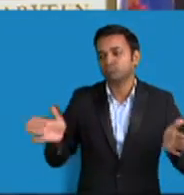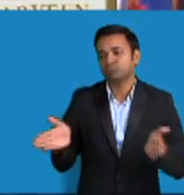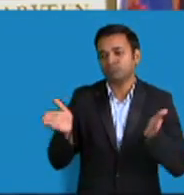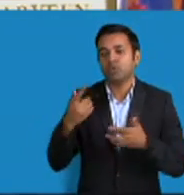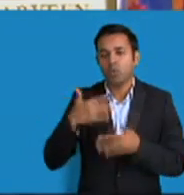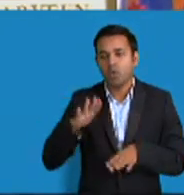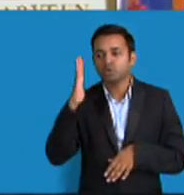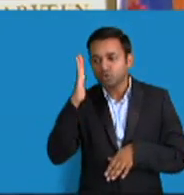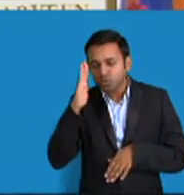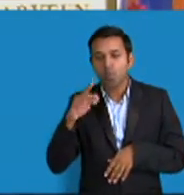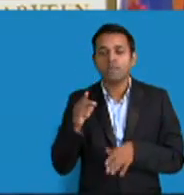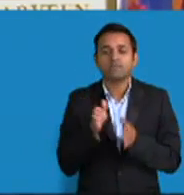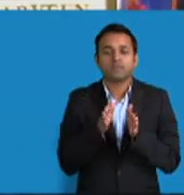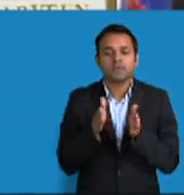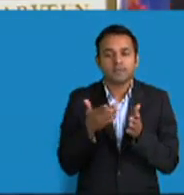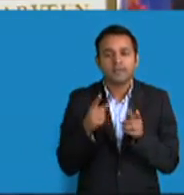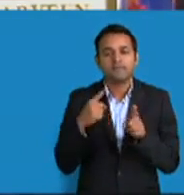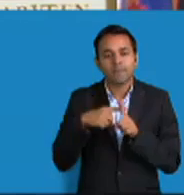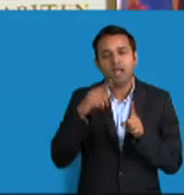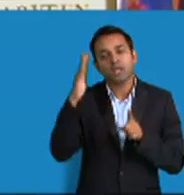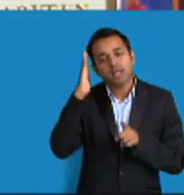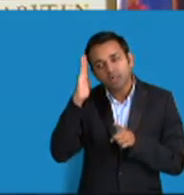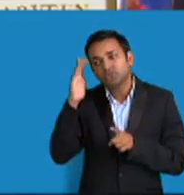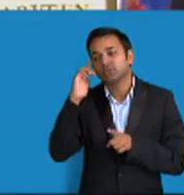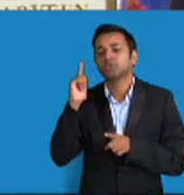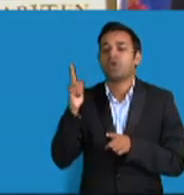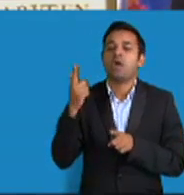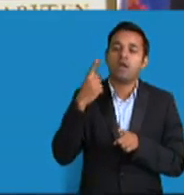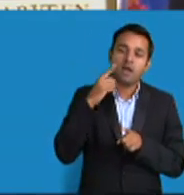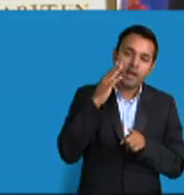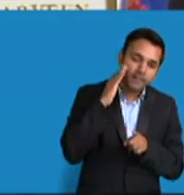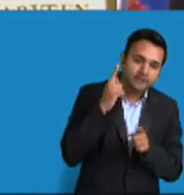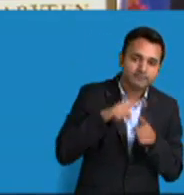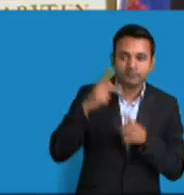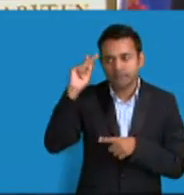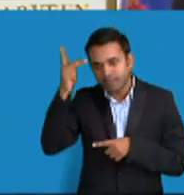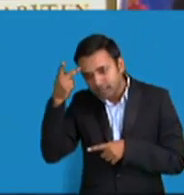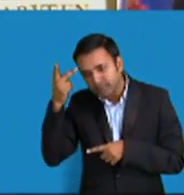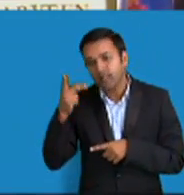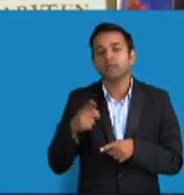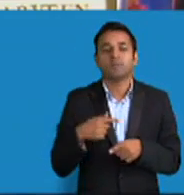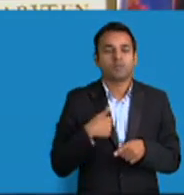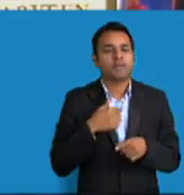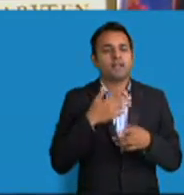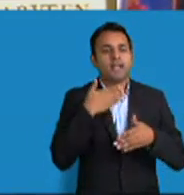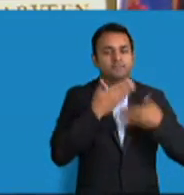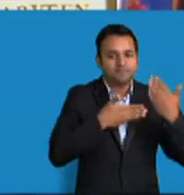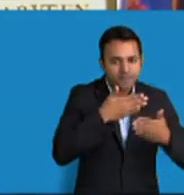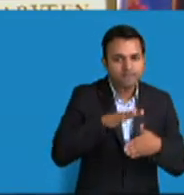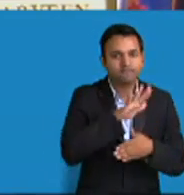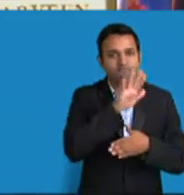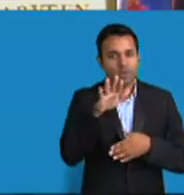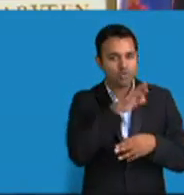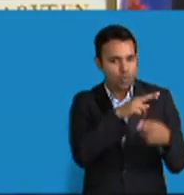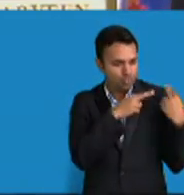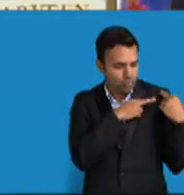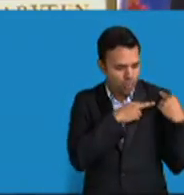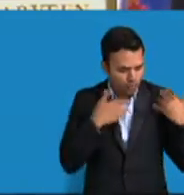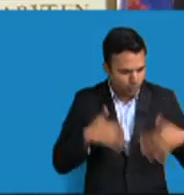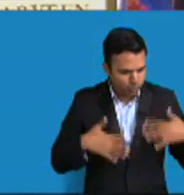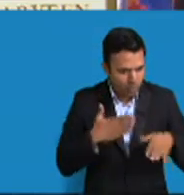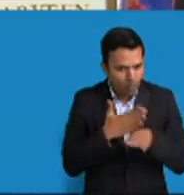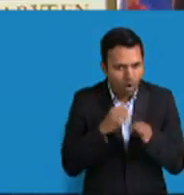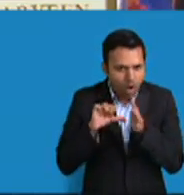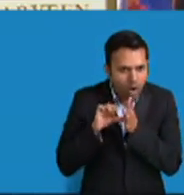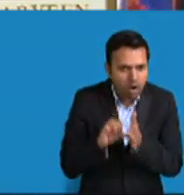to say that, look, your hard work is not going unnoticed. We do recognize, and it's time that we publicly acknowledge.